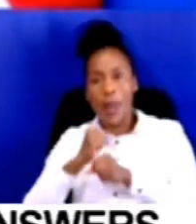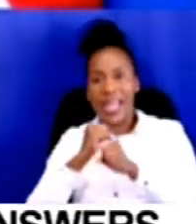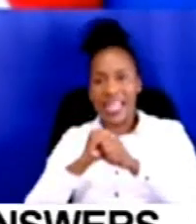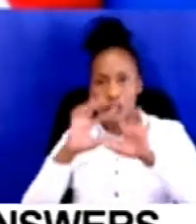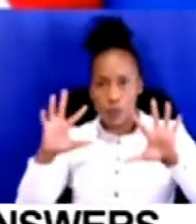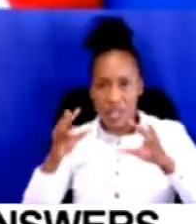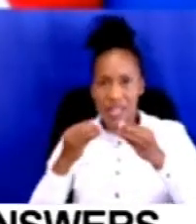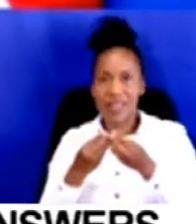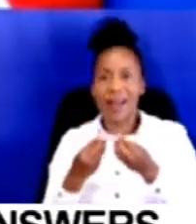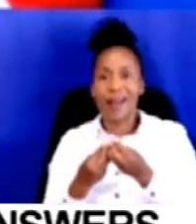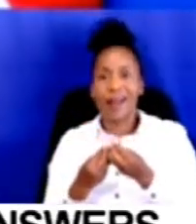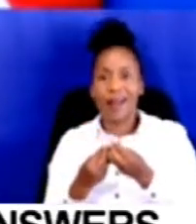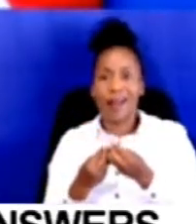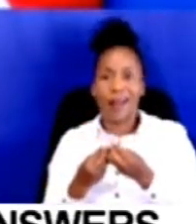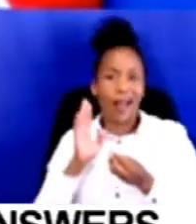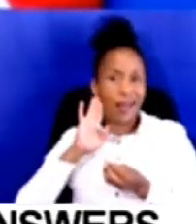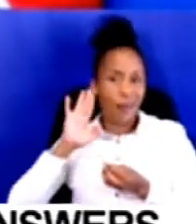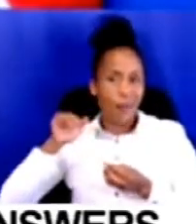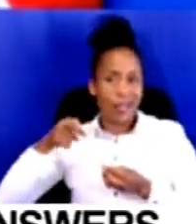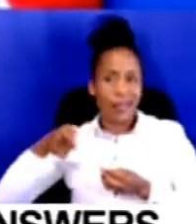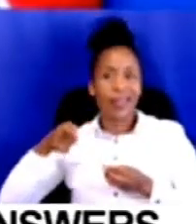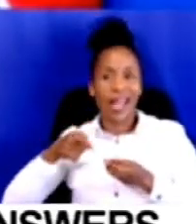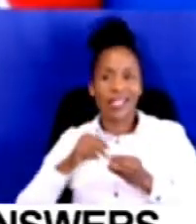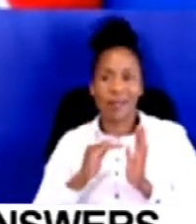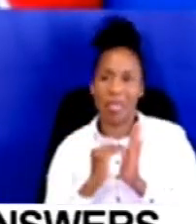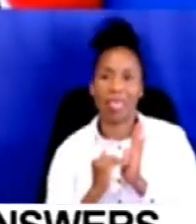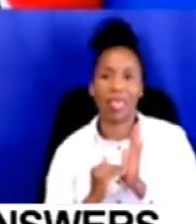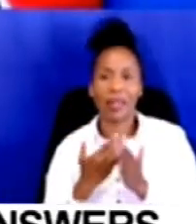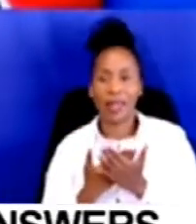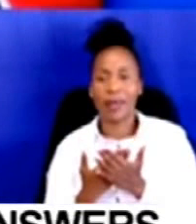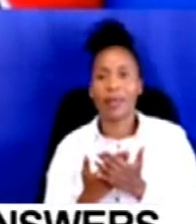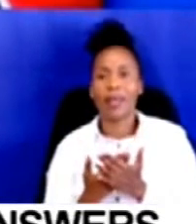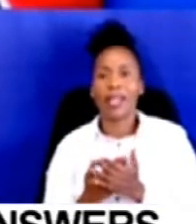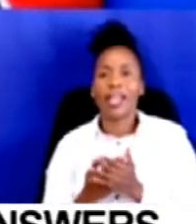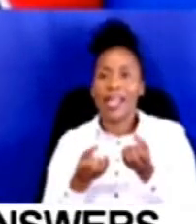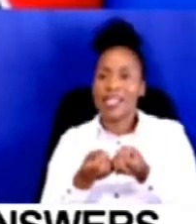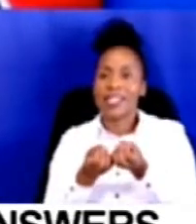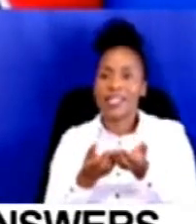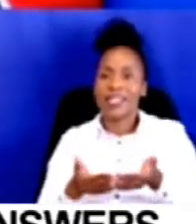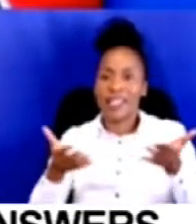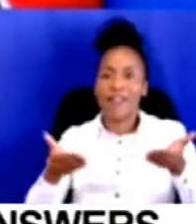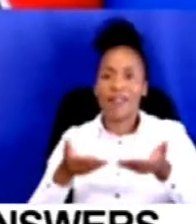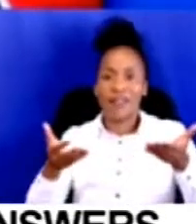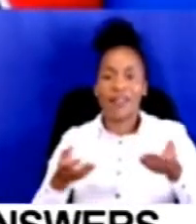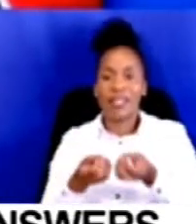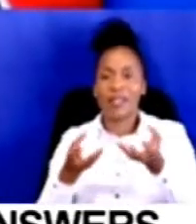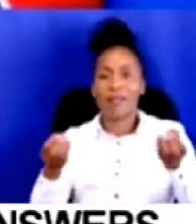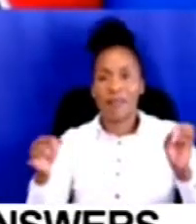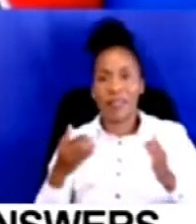can undermine the shortfall, and we can deliver services in a faster way.